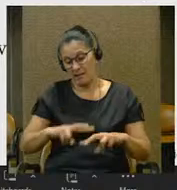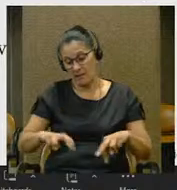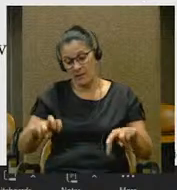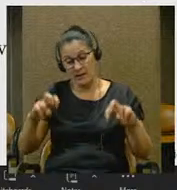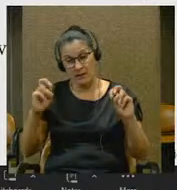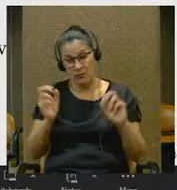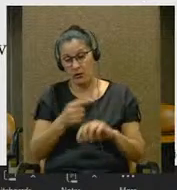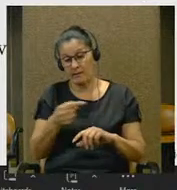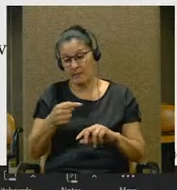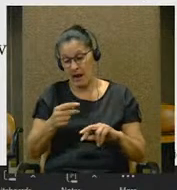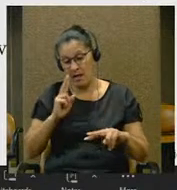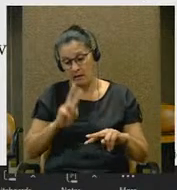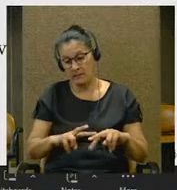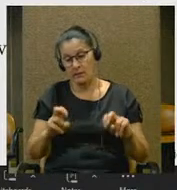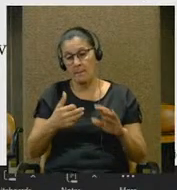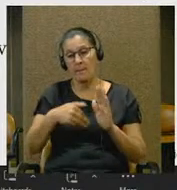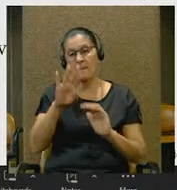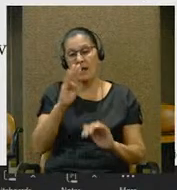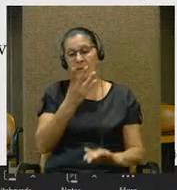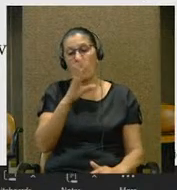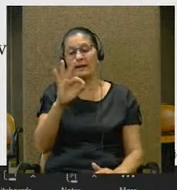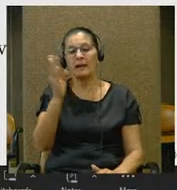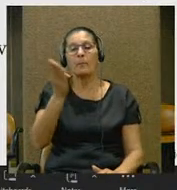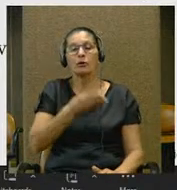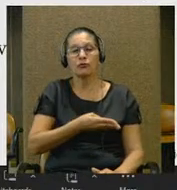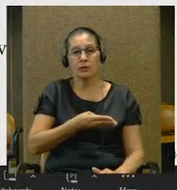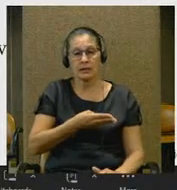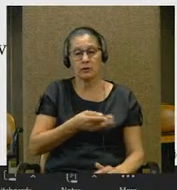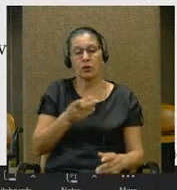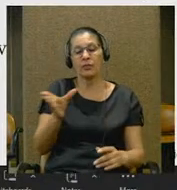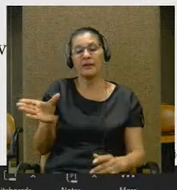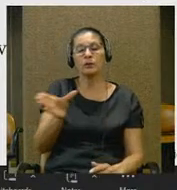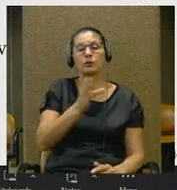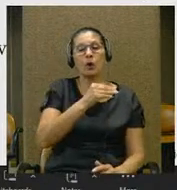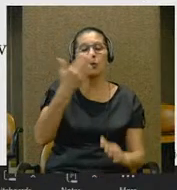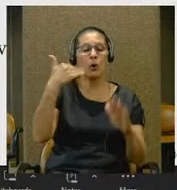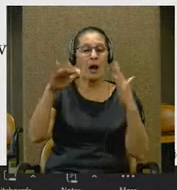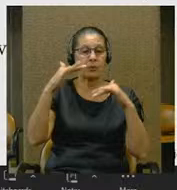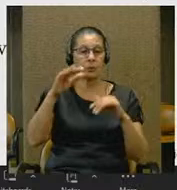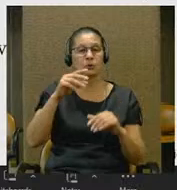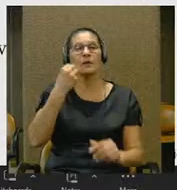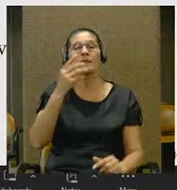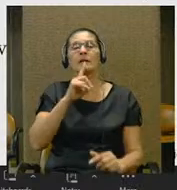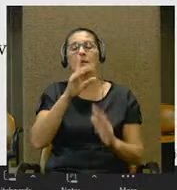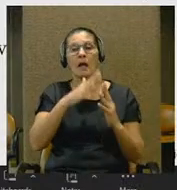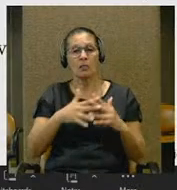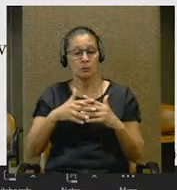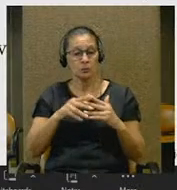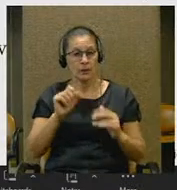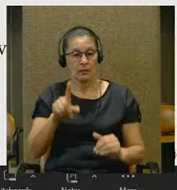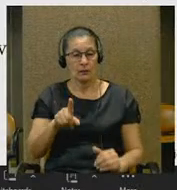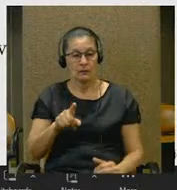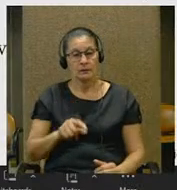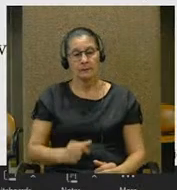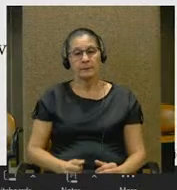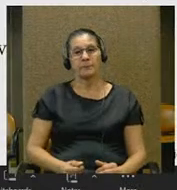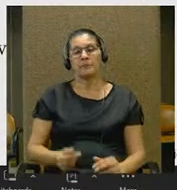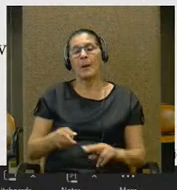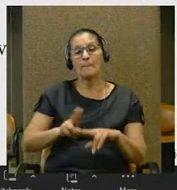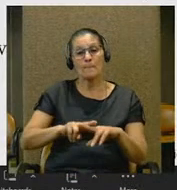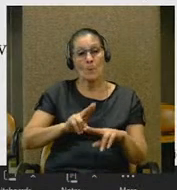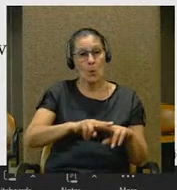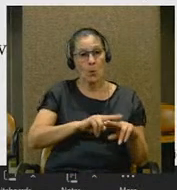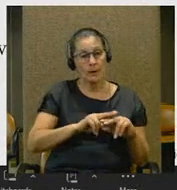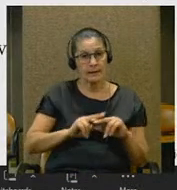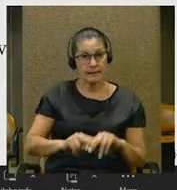than 40% of all U.S. adults actually personally know someone who's died from a drug overdose. So this is affecting